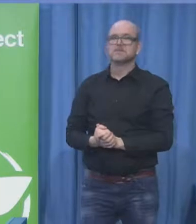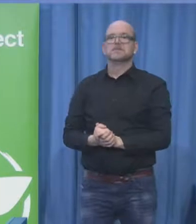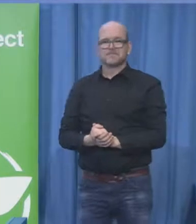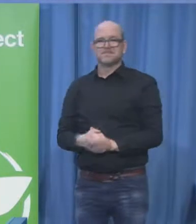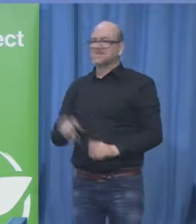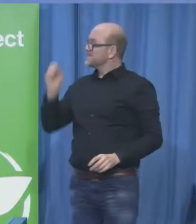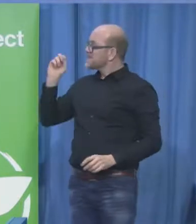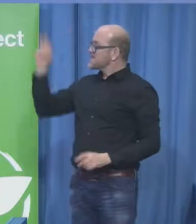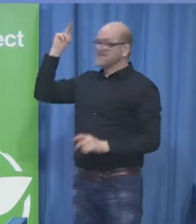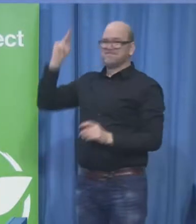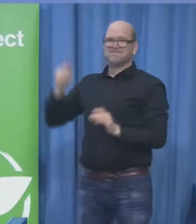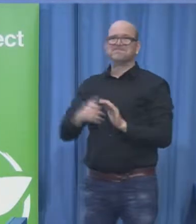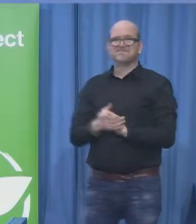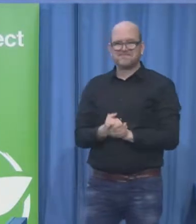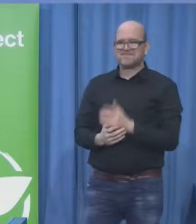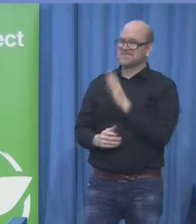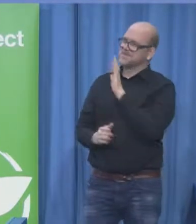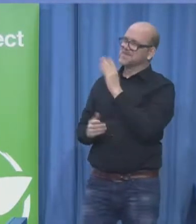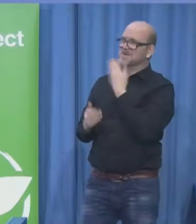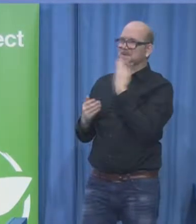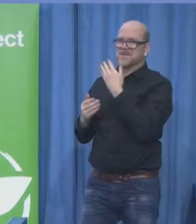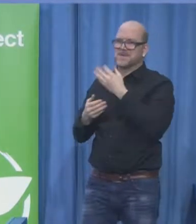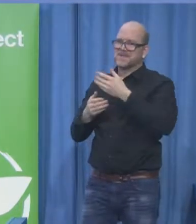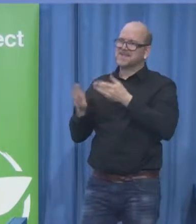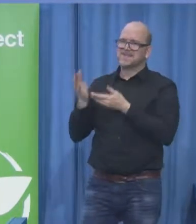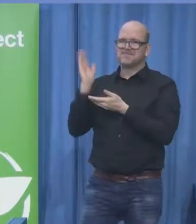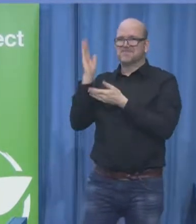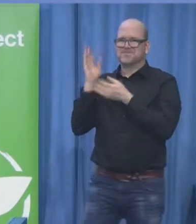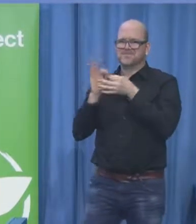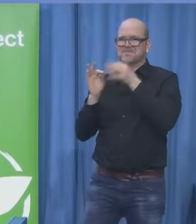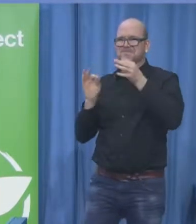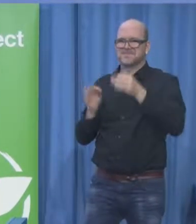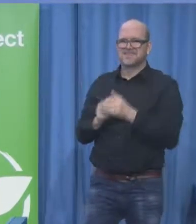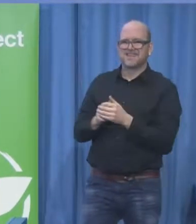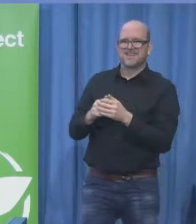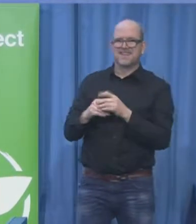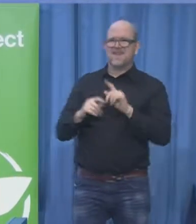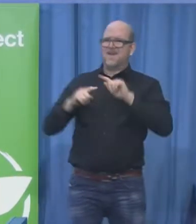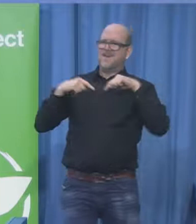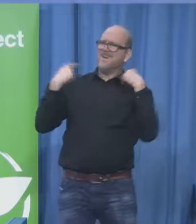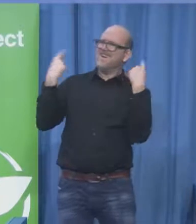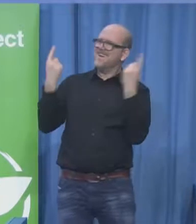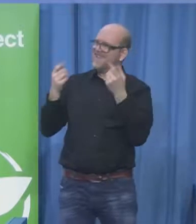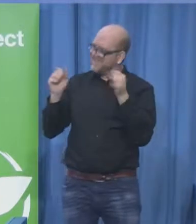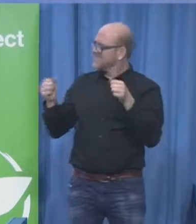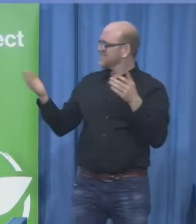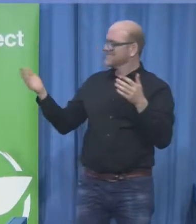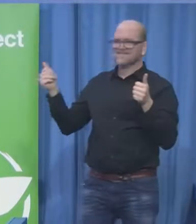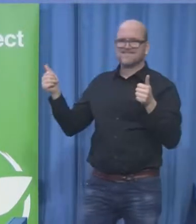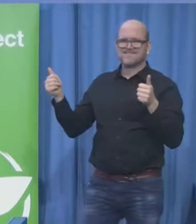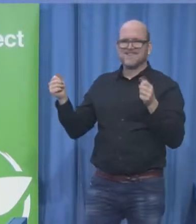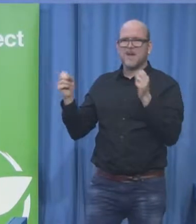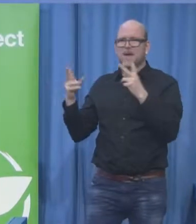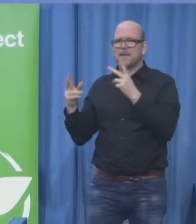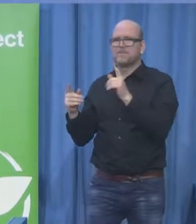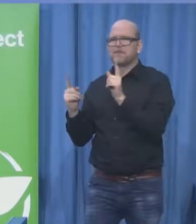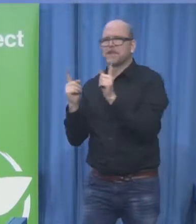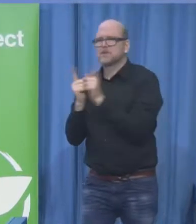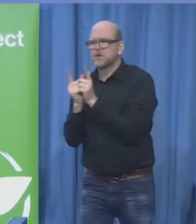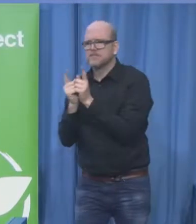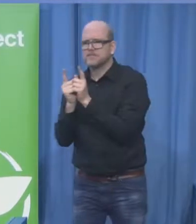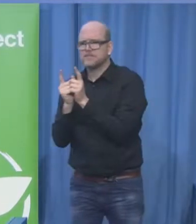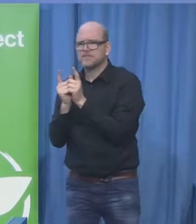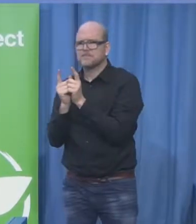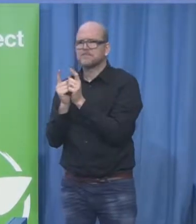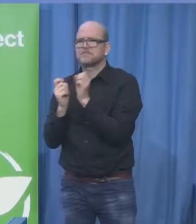So, quick glimpse into Zero Project activities in the coming months. We would like, of course, and we will, promote the